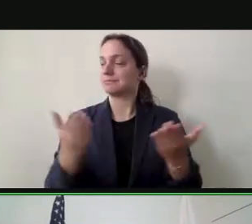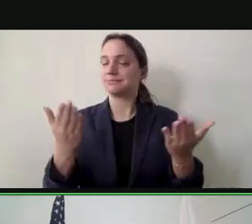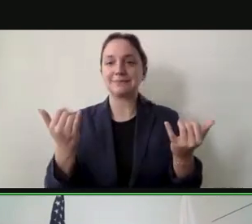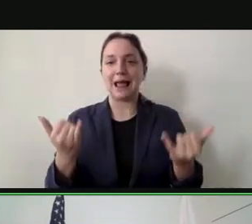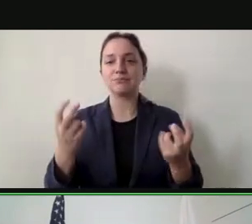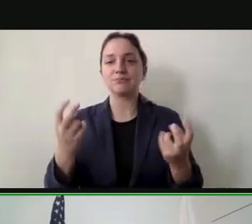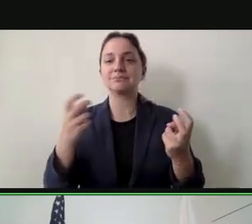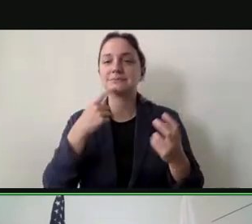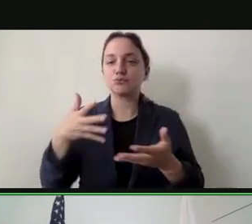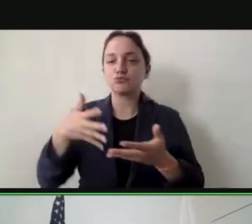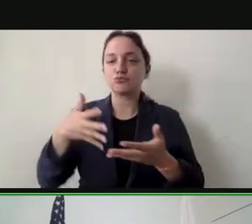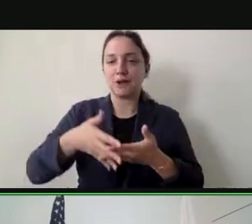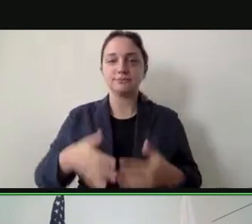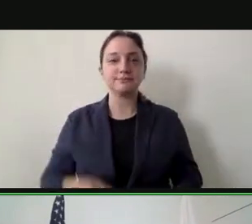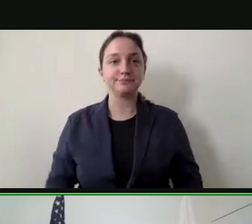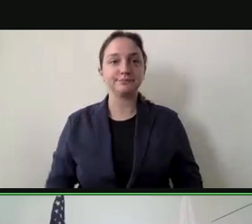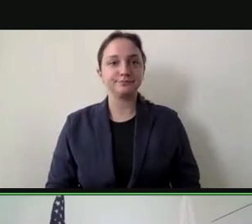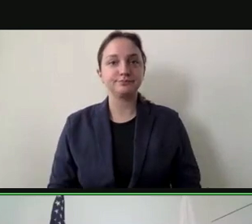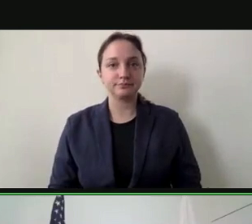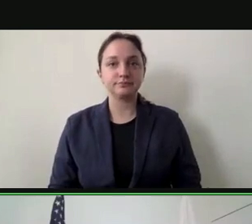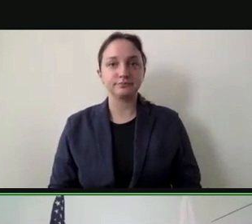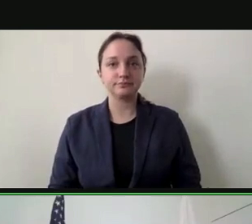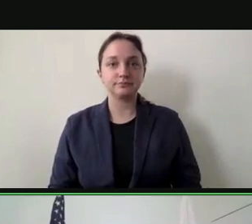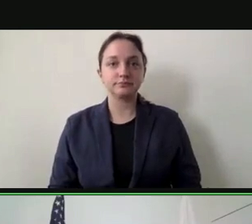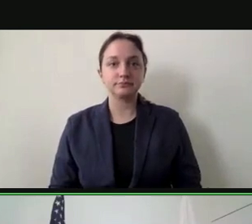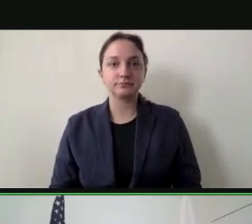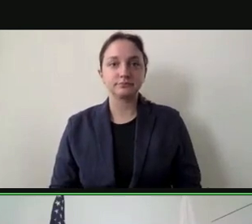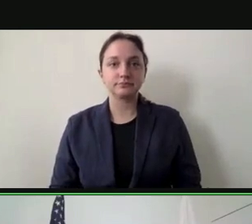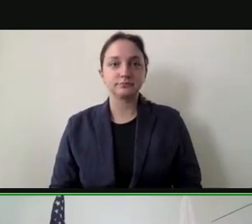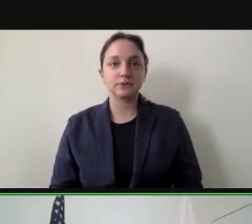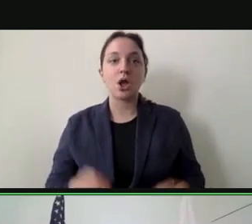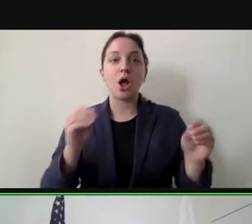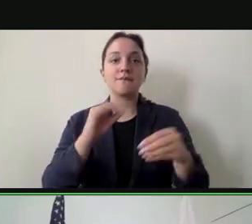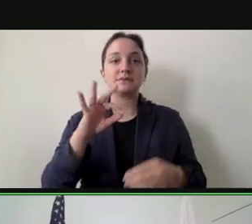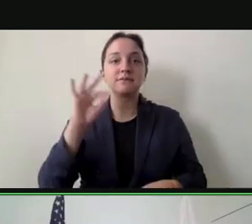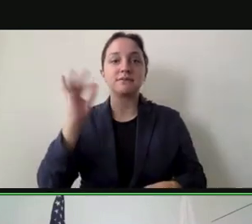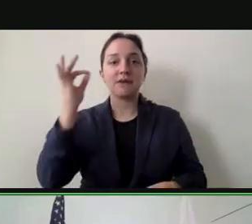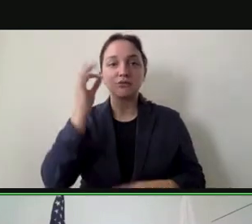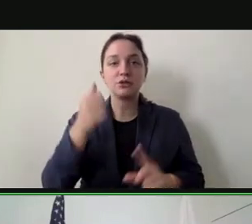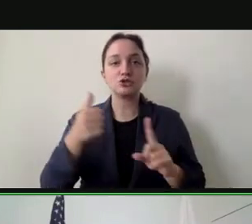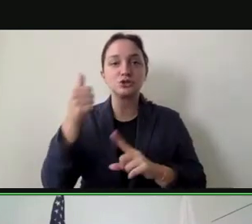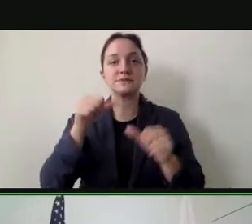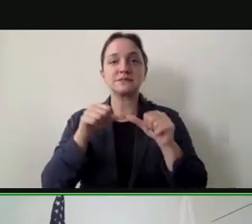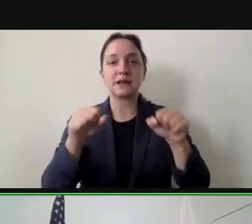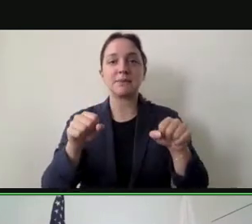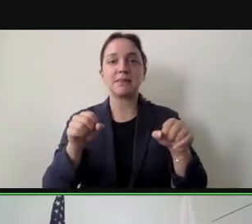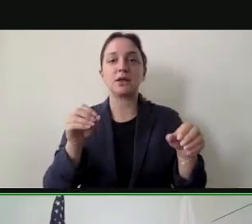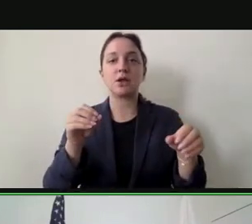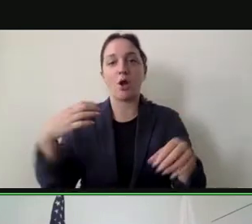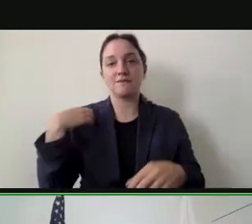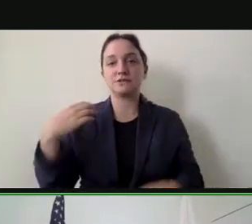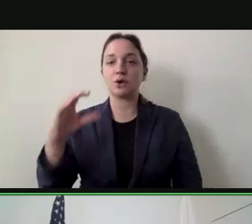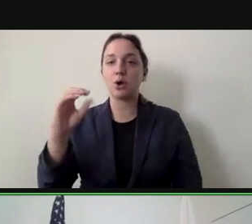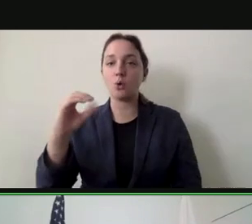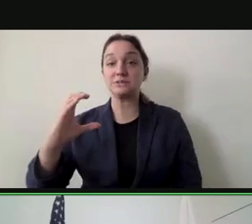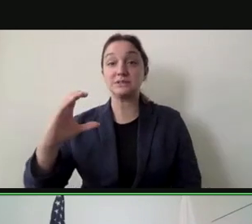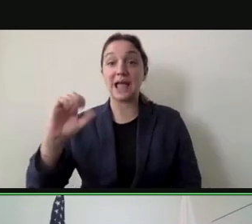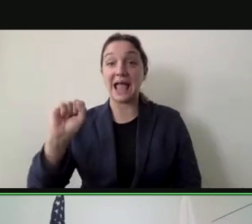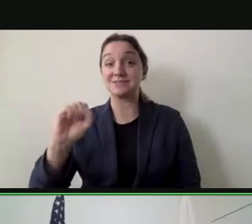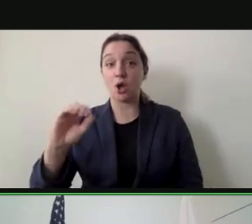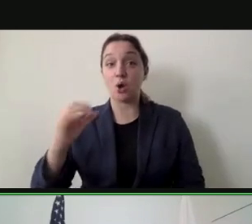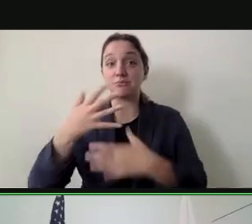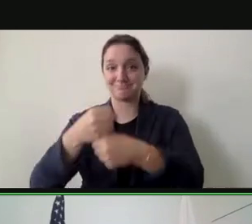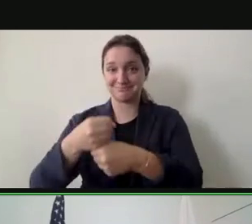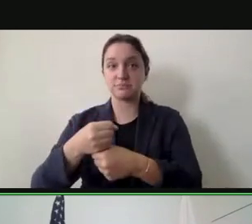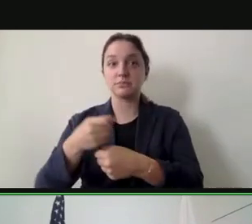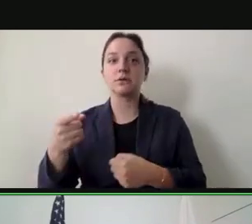it's the role of the Office of the Chief Sustainability Officer in the White House to develop and implement the Federal